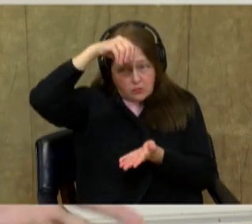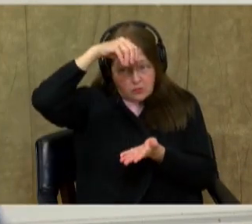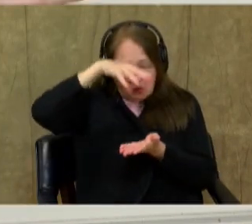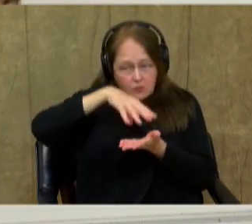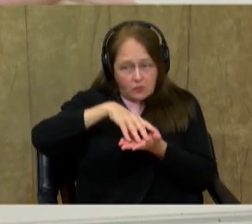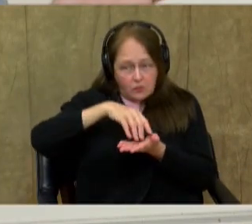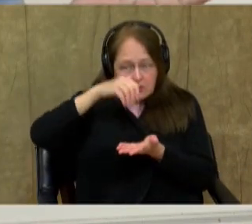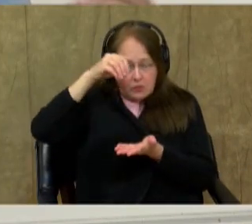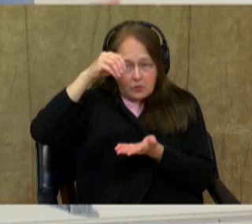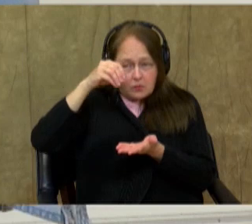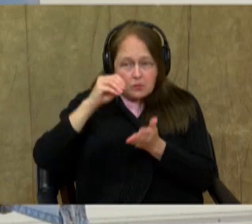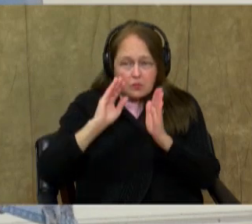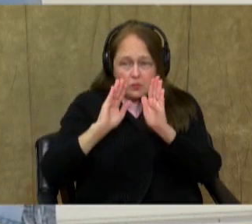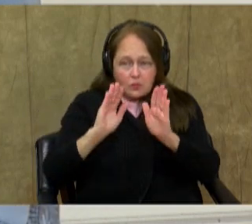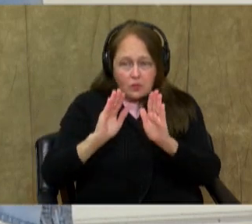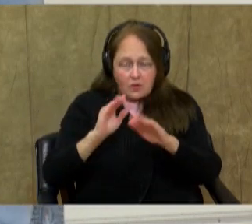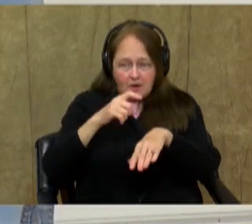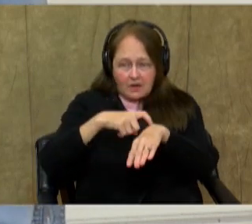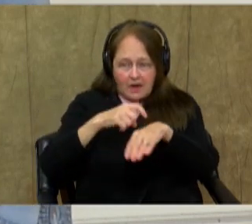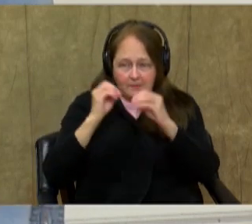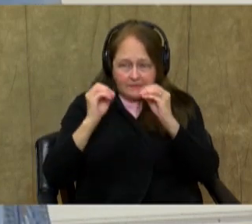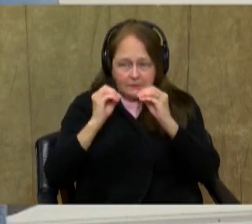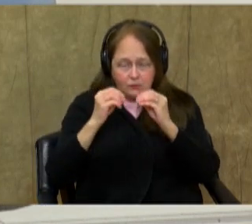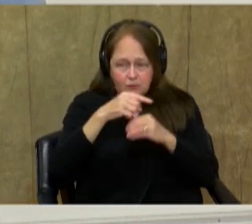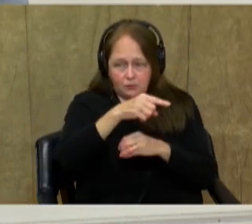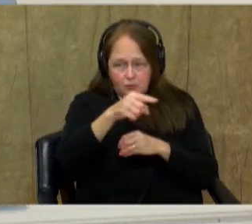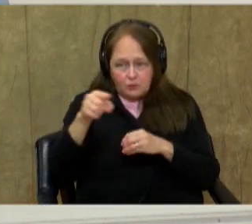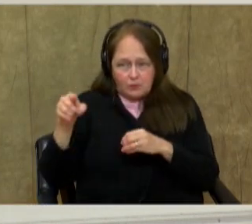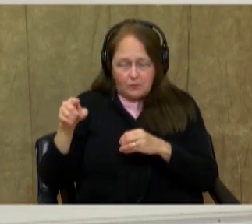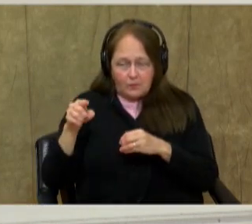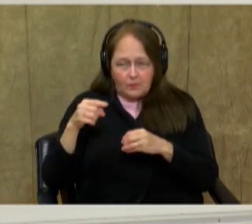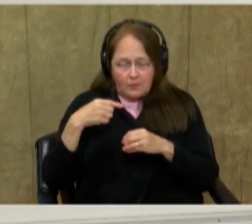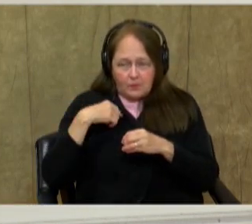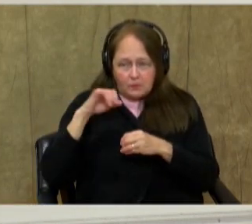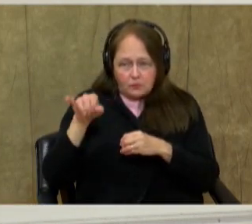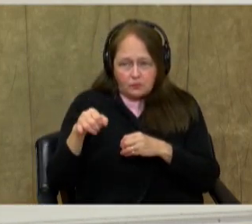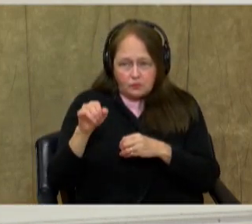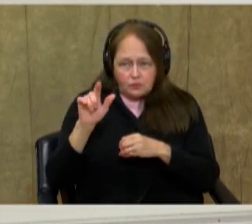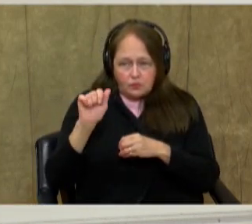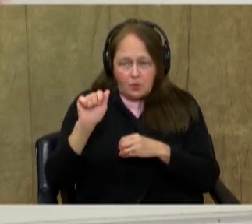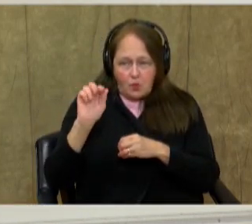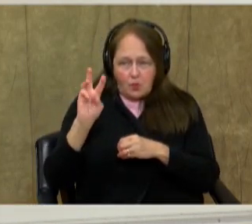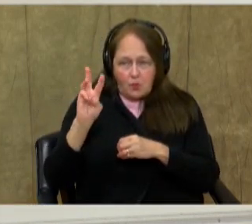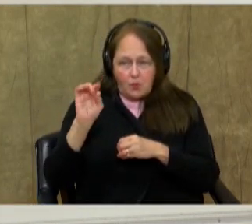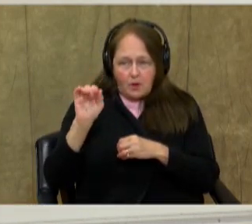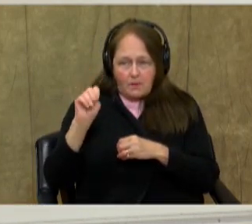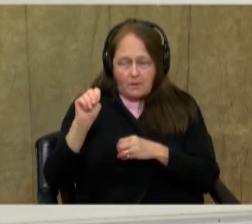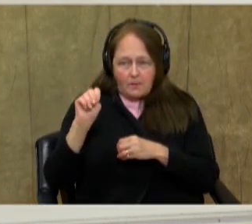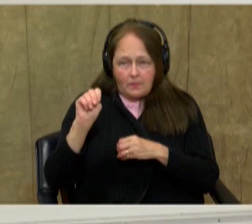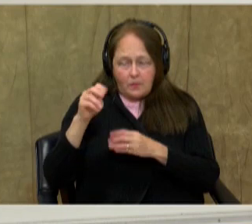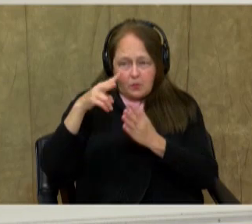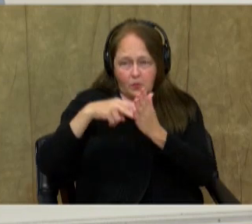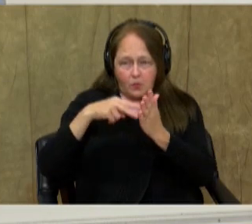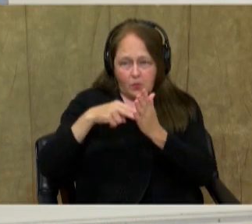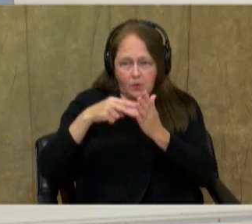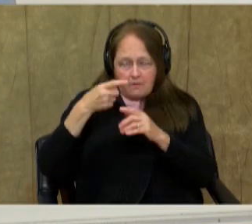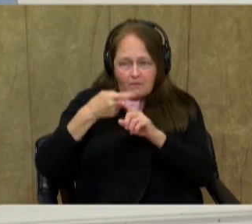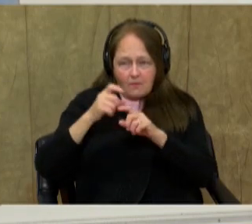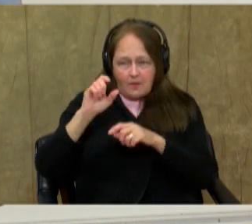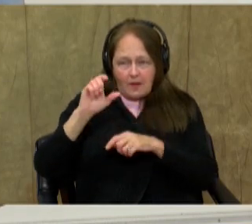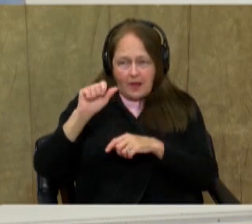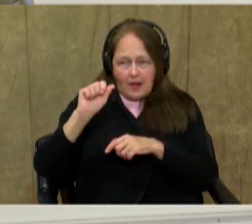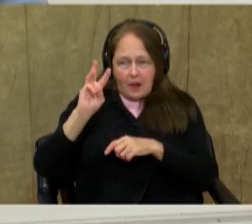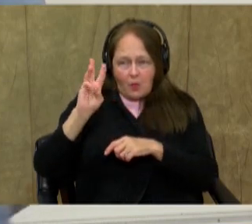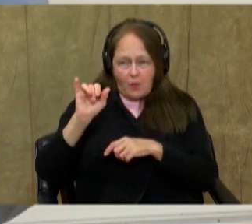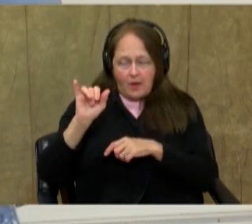I've had such a great time teaching you guys. I am Julia Williams, again, reading teacher from Callaway Smith Middle